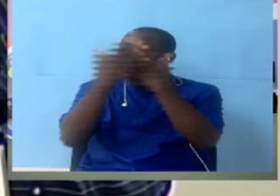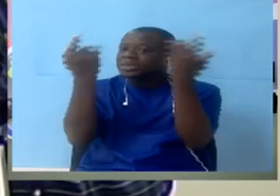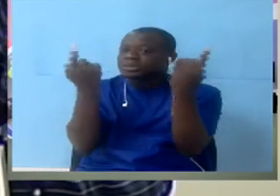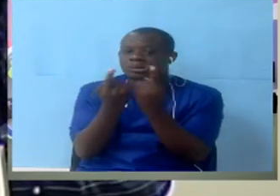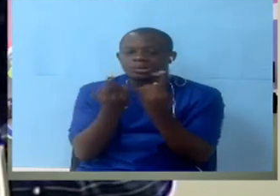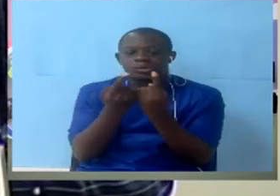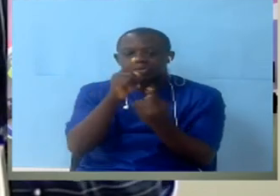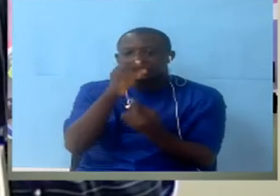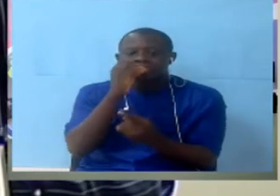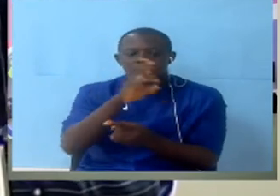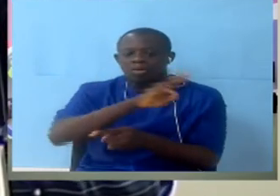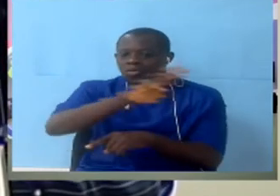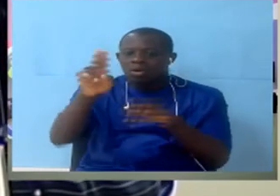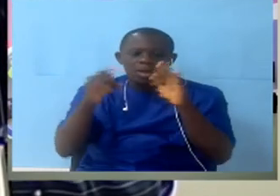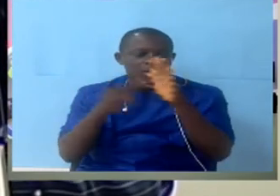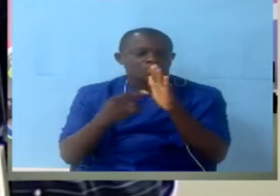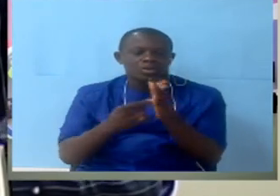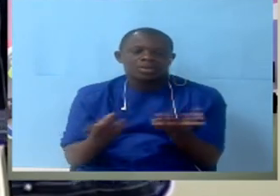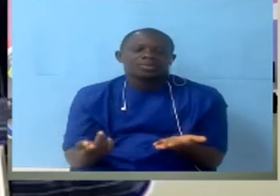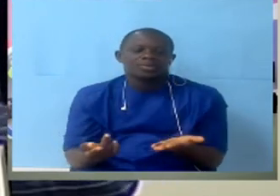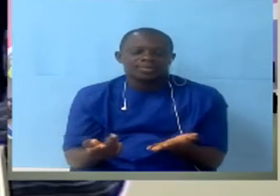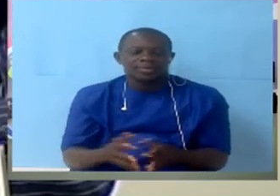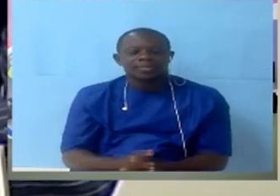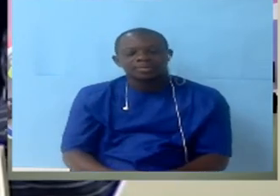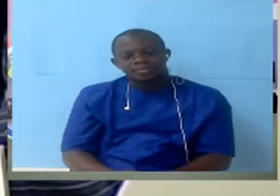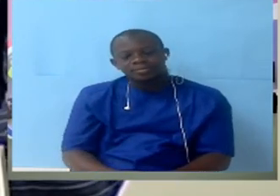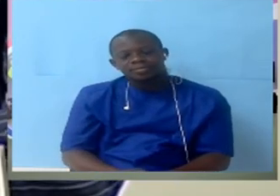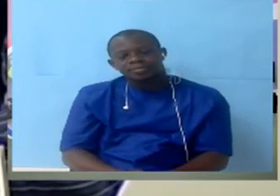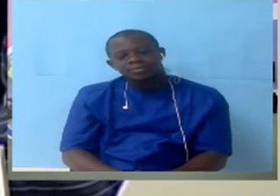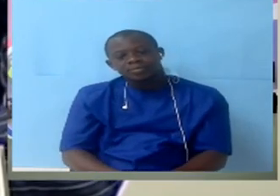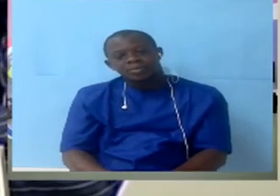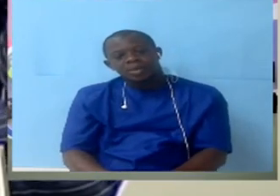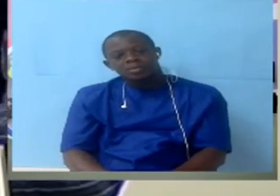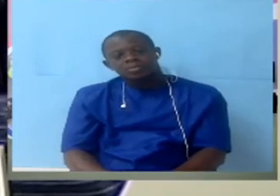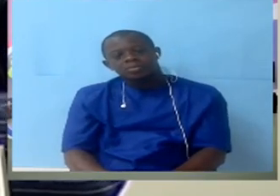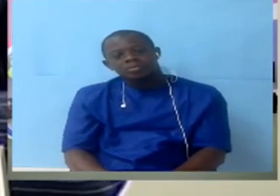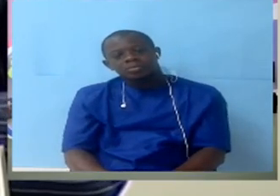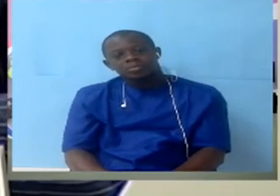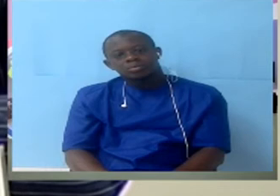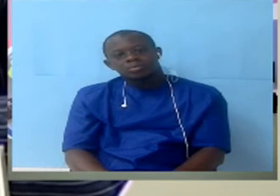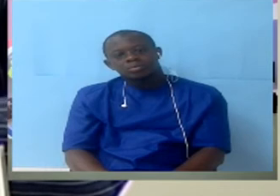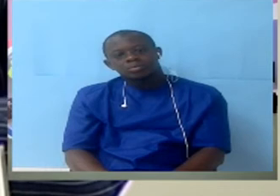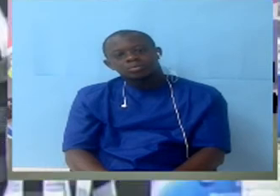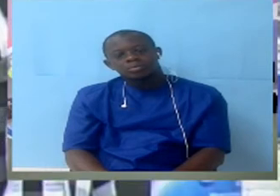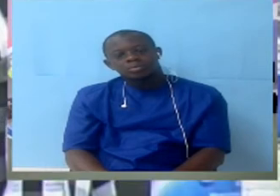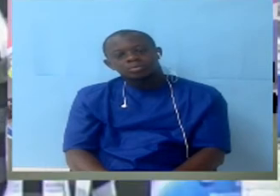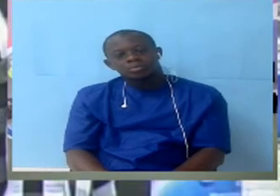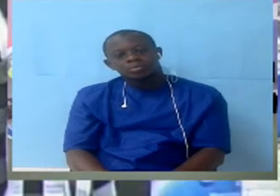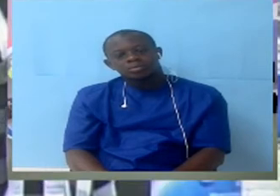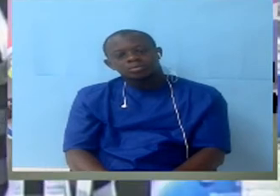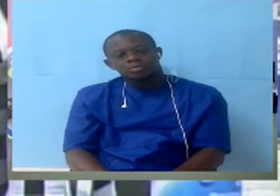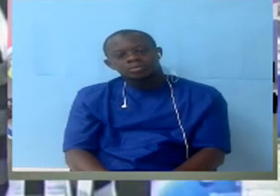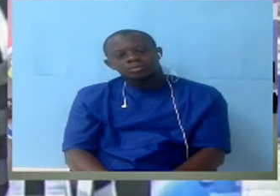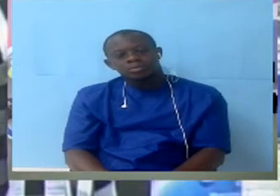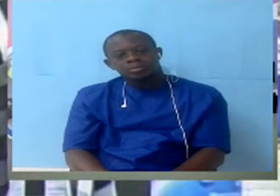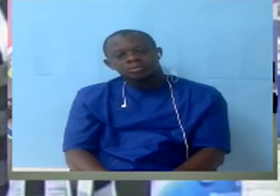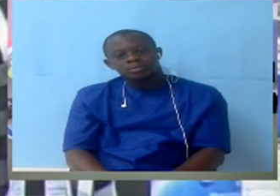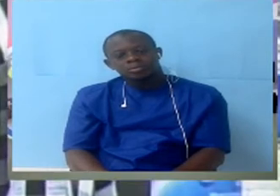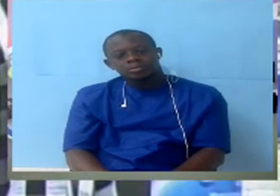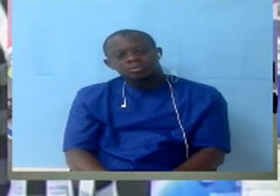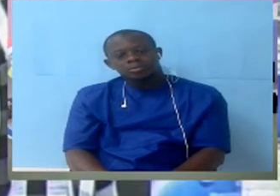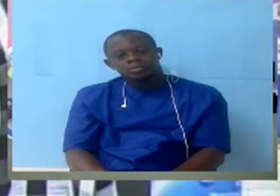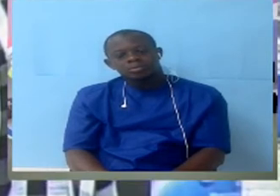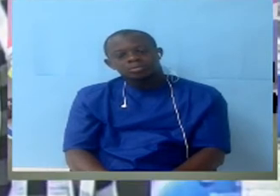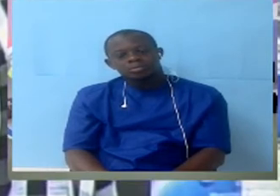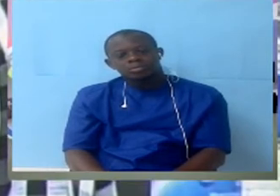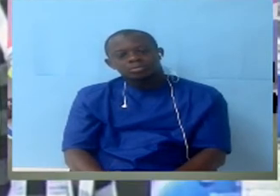be necessary. We wouldn't be going in circles. Ni la moy ñi ni ngaro la janiba jabila. Ñi jabiro ñi be so neera war na mam mun minim mini. So